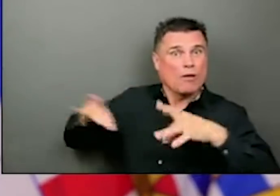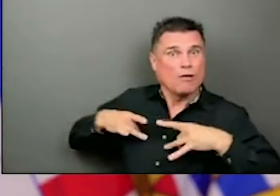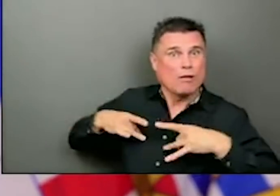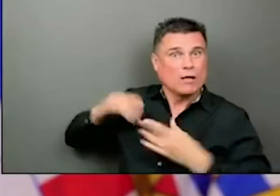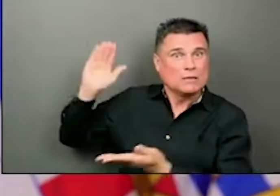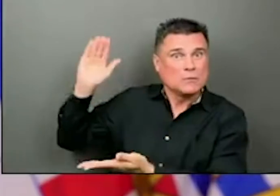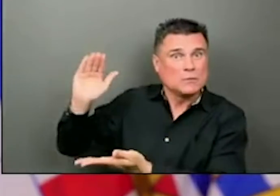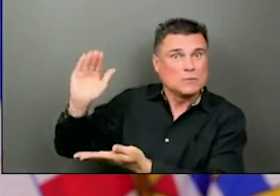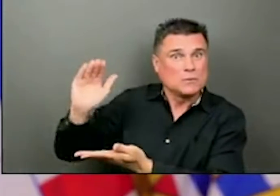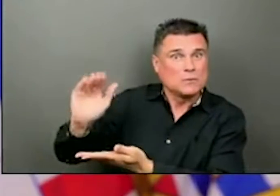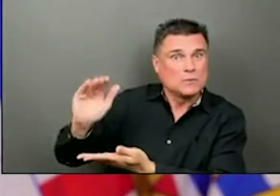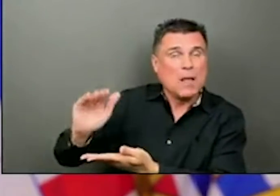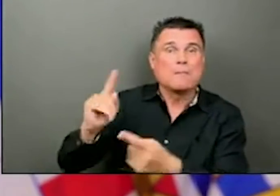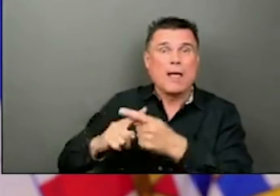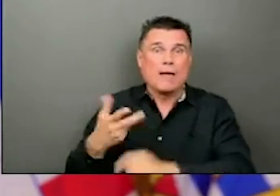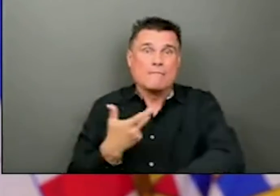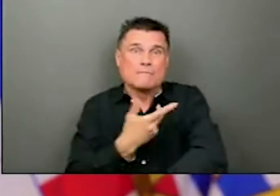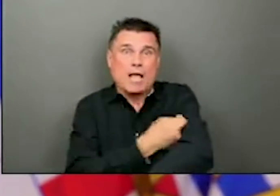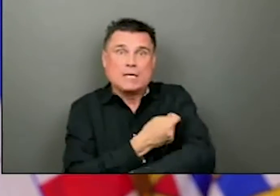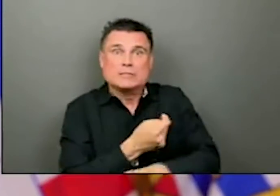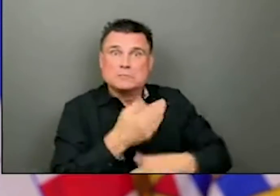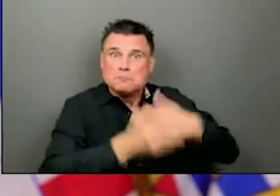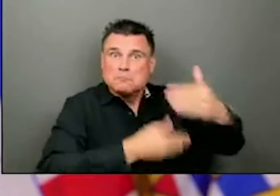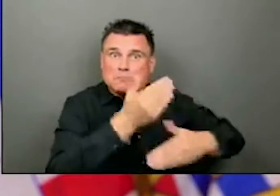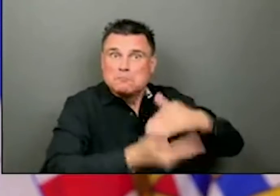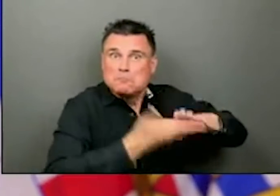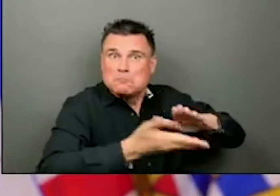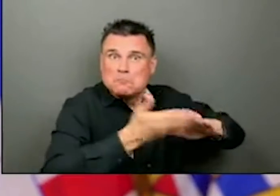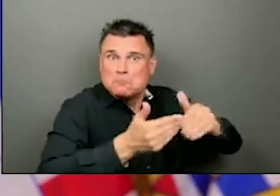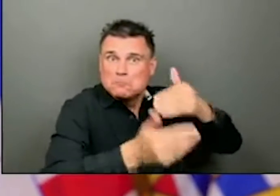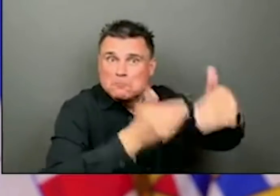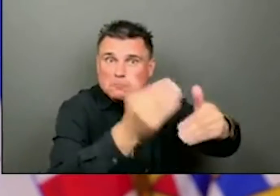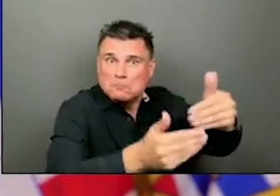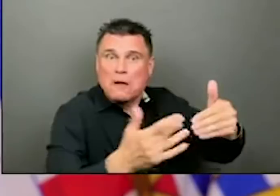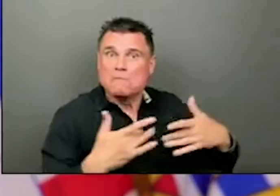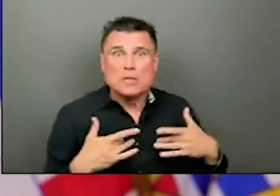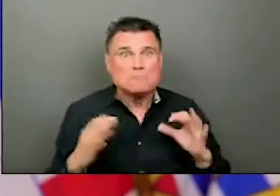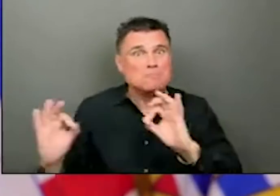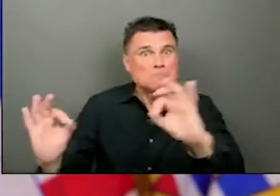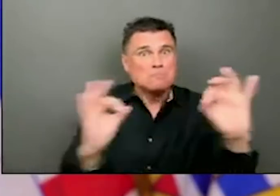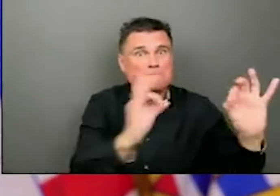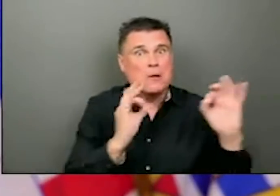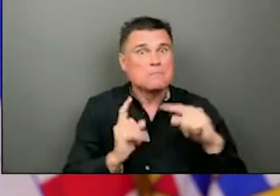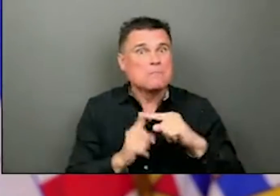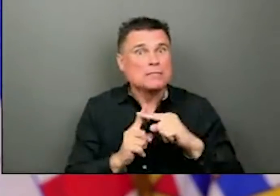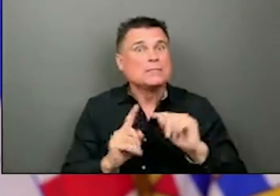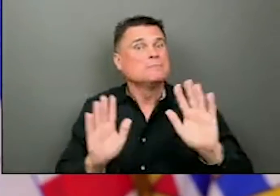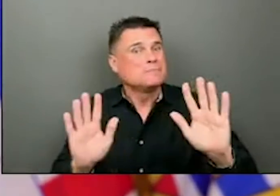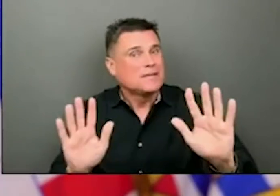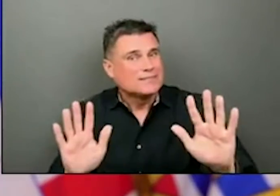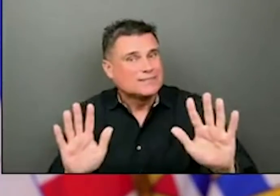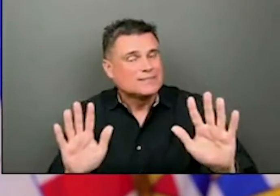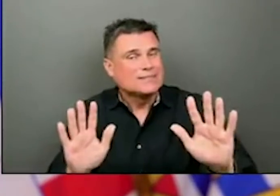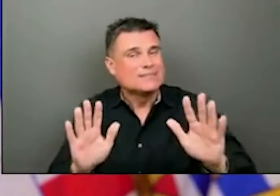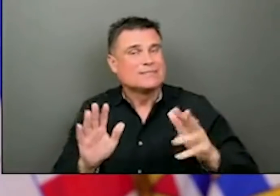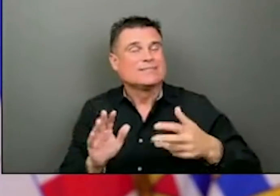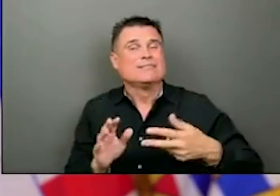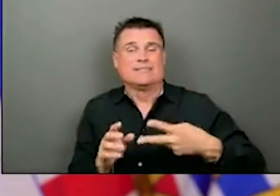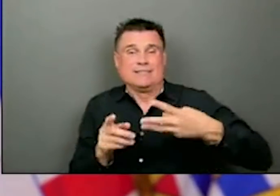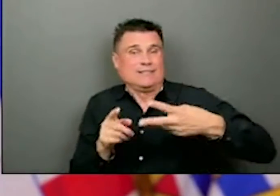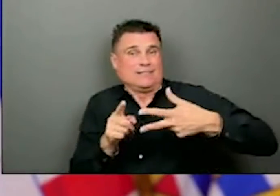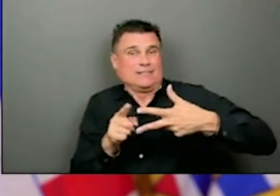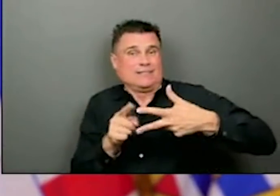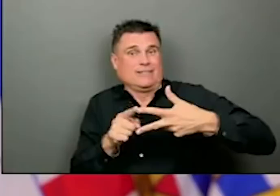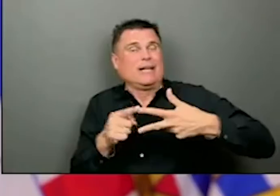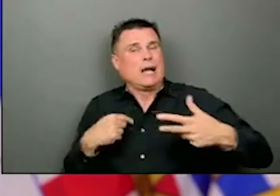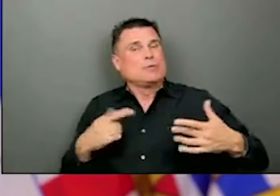we need to continue to closely watch, and the active outbreaks and new cases make me concerned. And we,